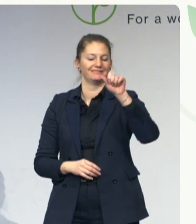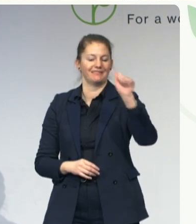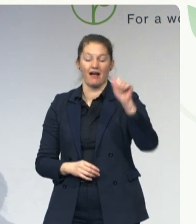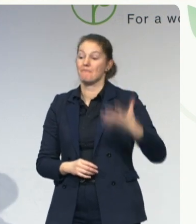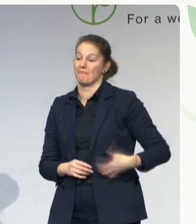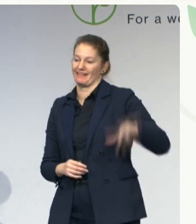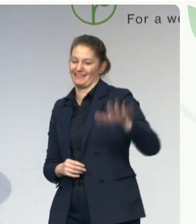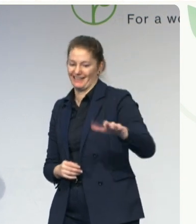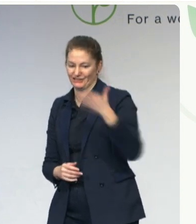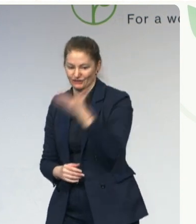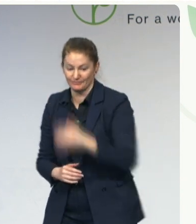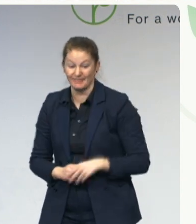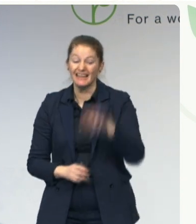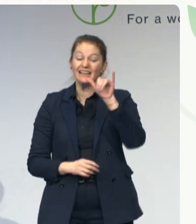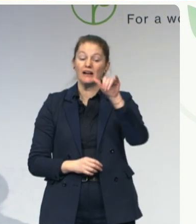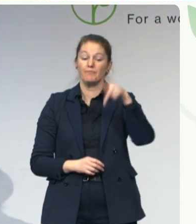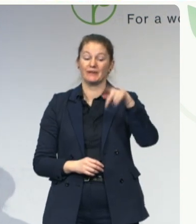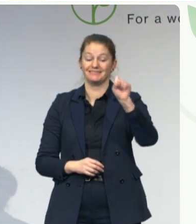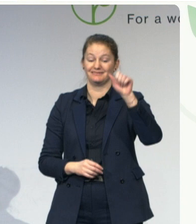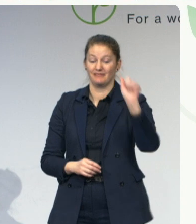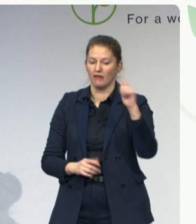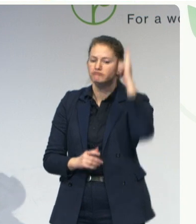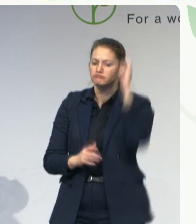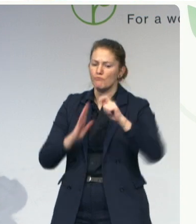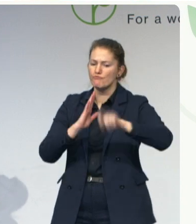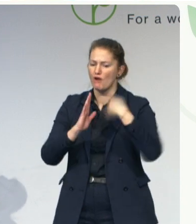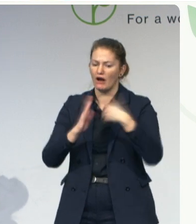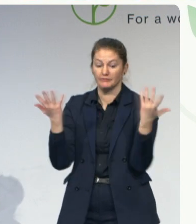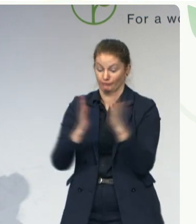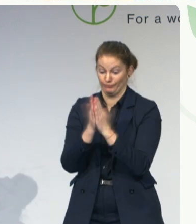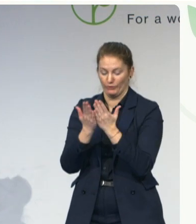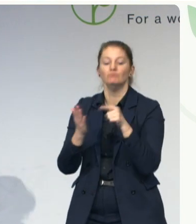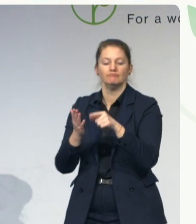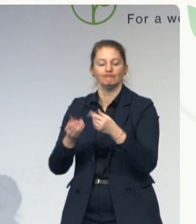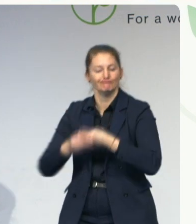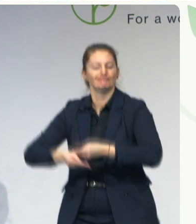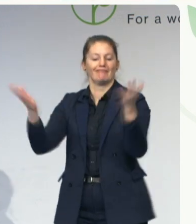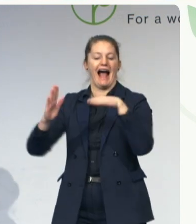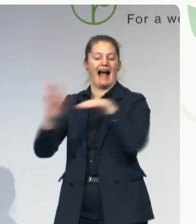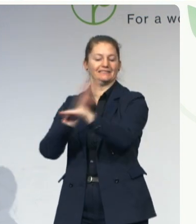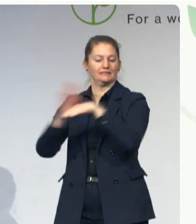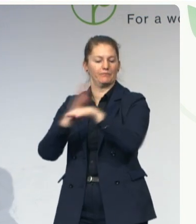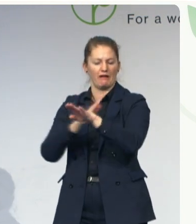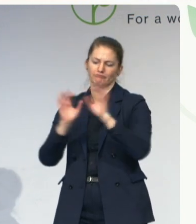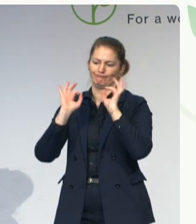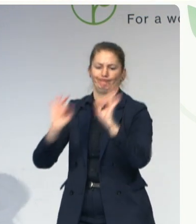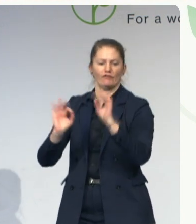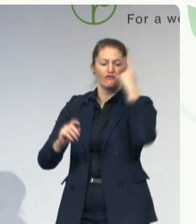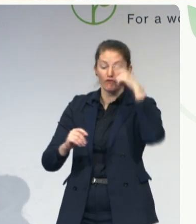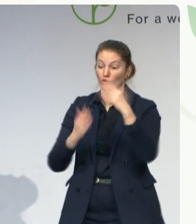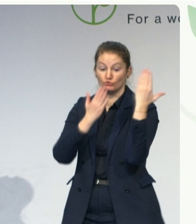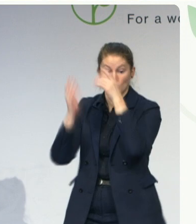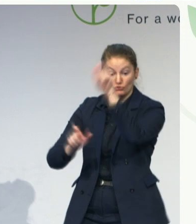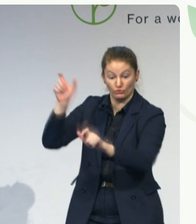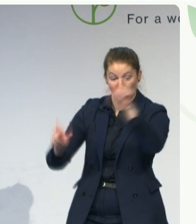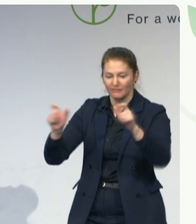make books available in accessible formats for students with visual and print disabilities. The project uses globally